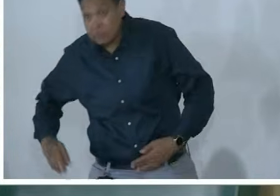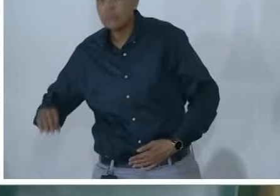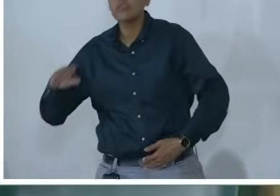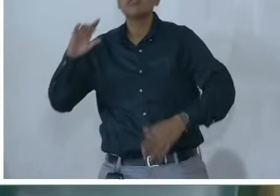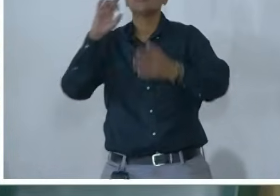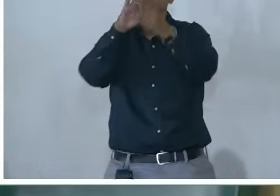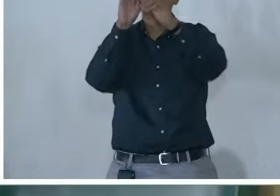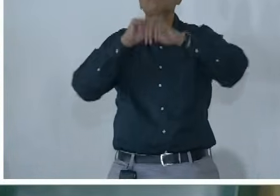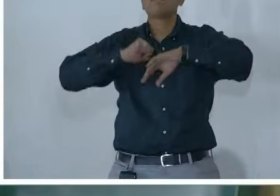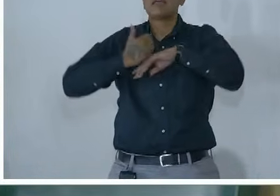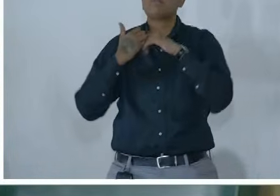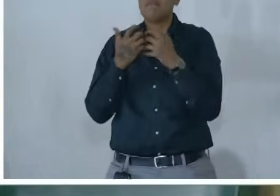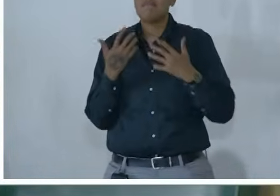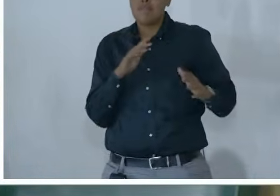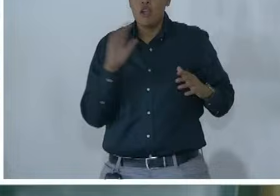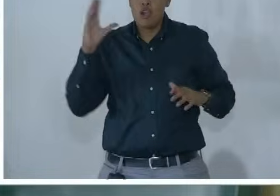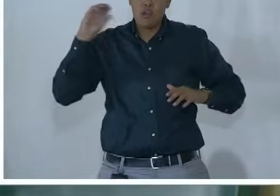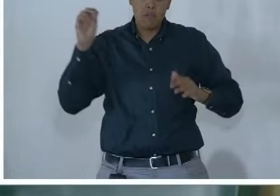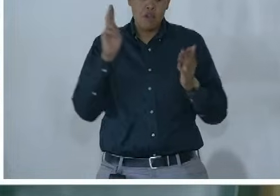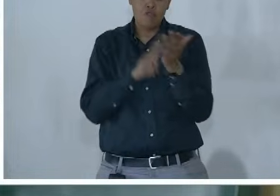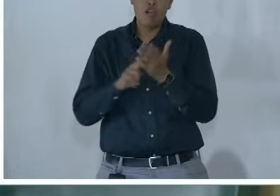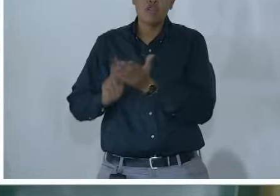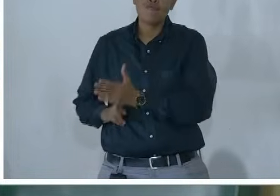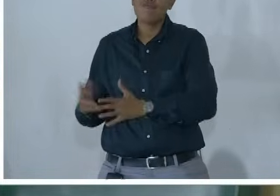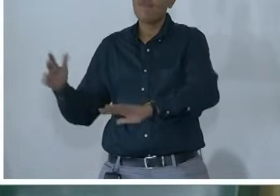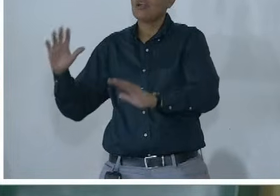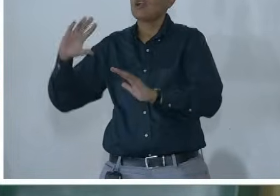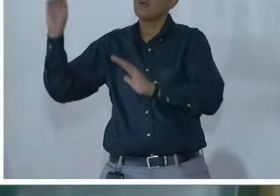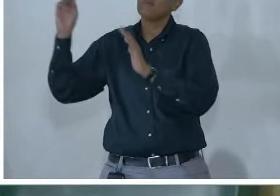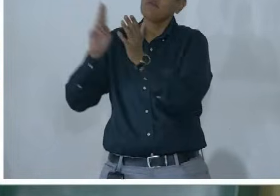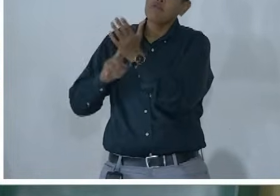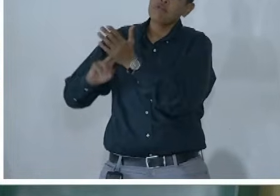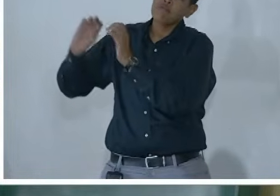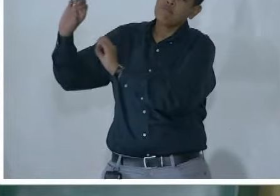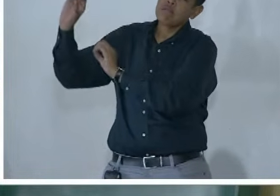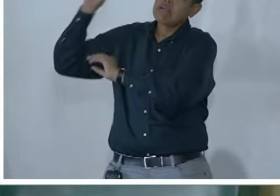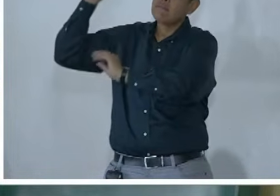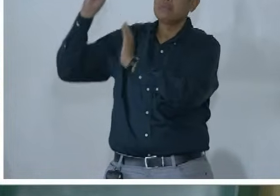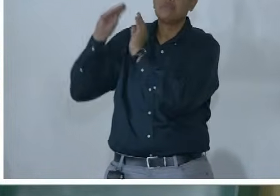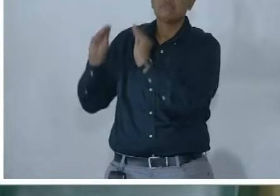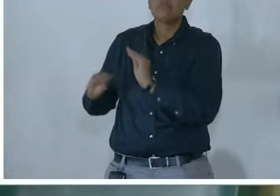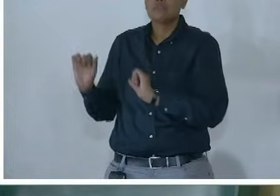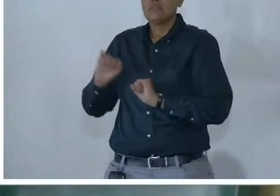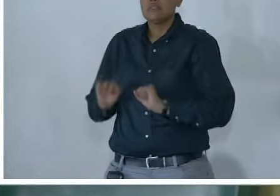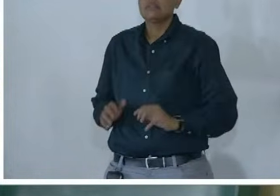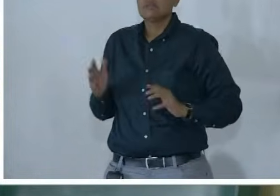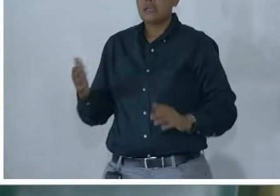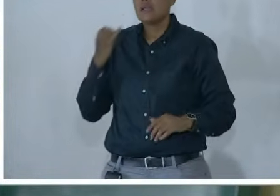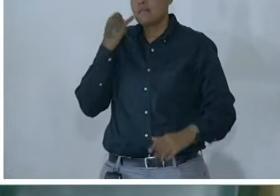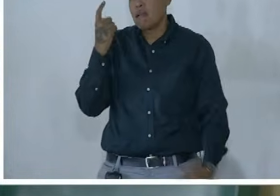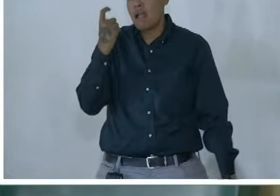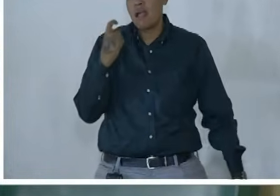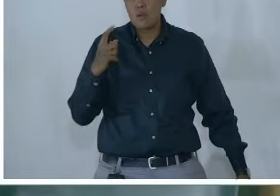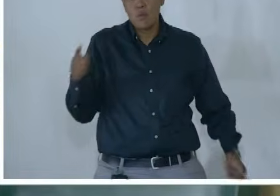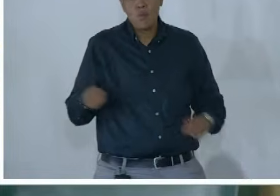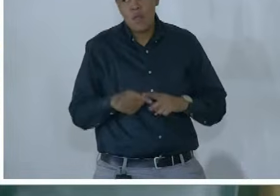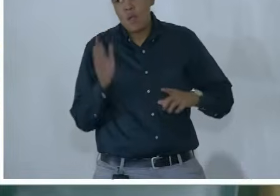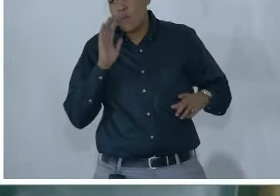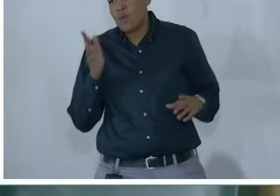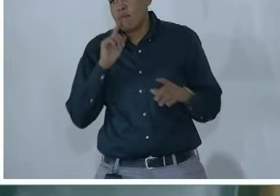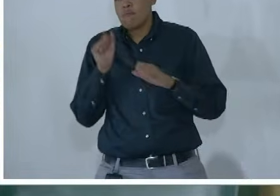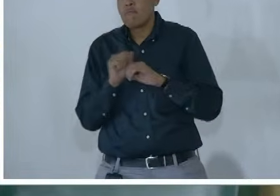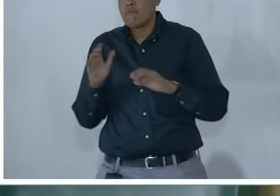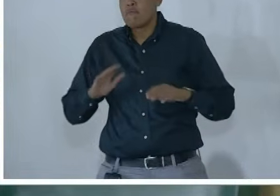registering. We're having companies put their information on the system. So if you're asking when will it be in